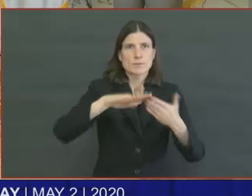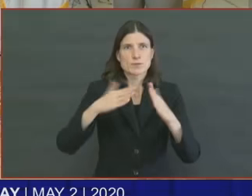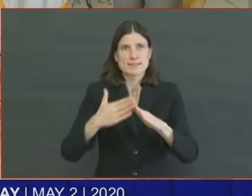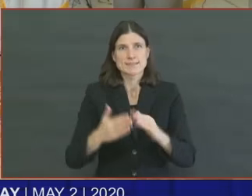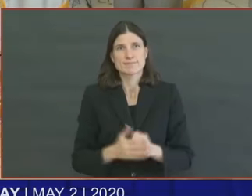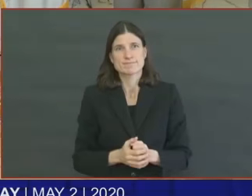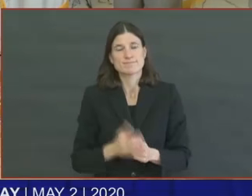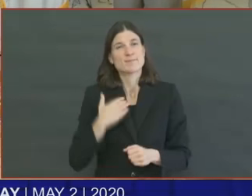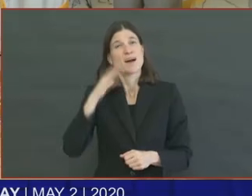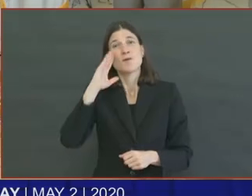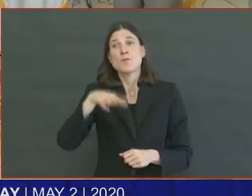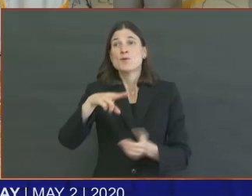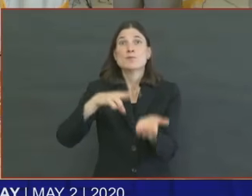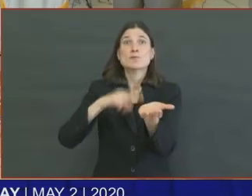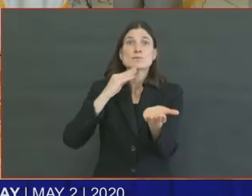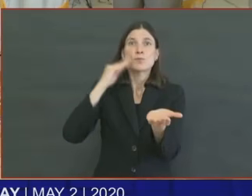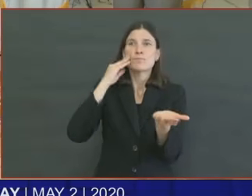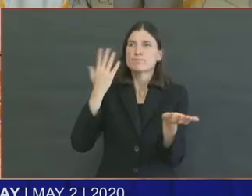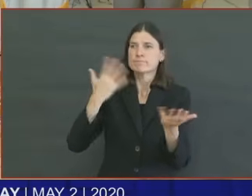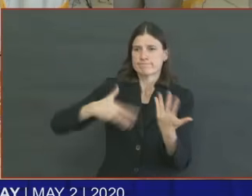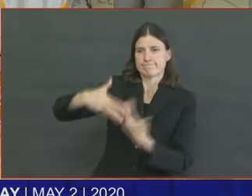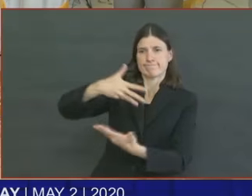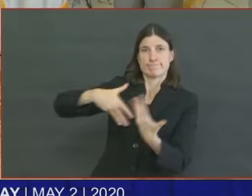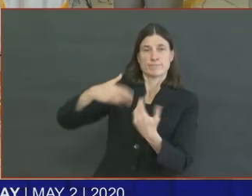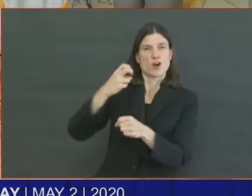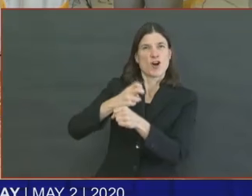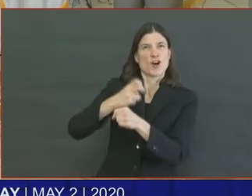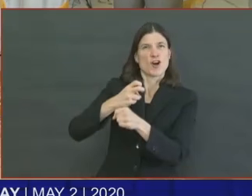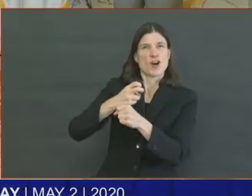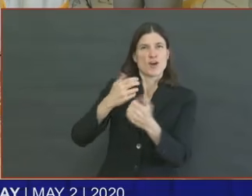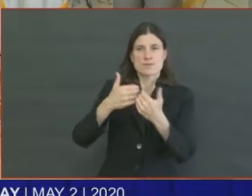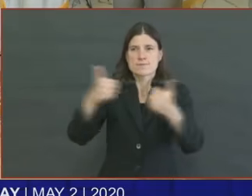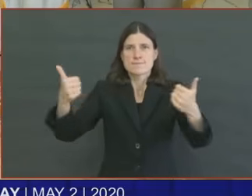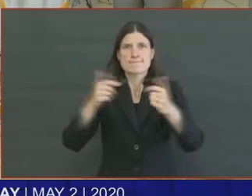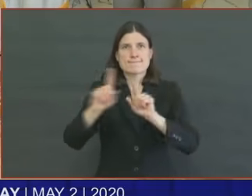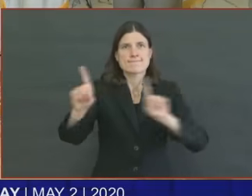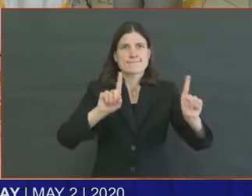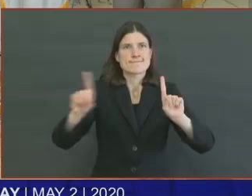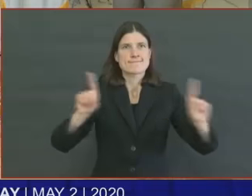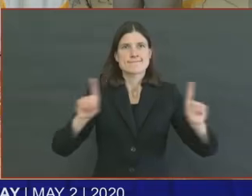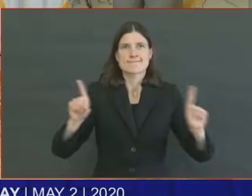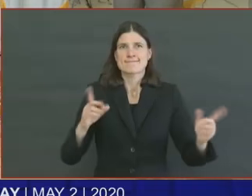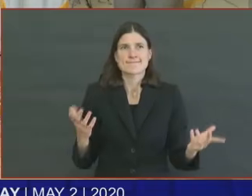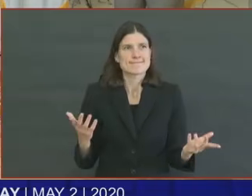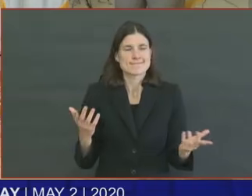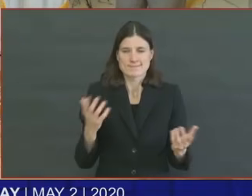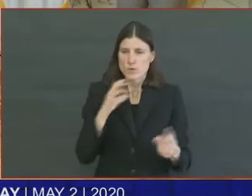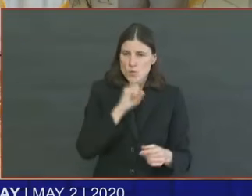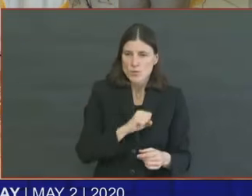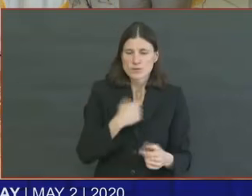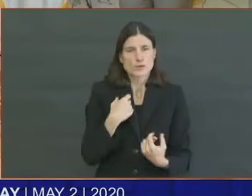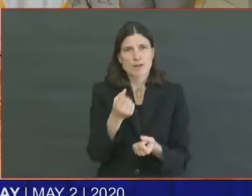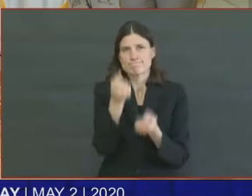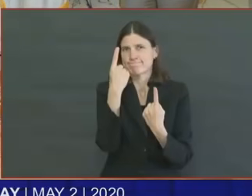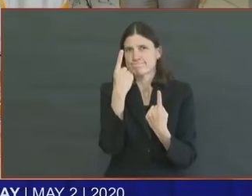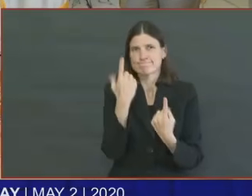the worst impacts on the frail, the compromised, and the old. You want